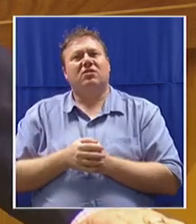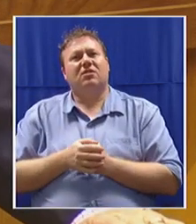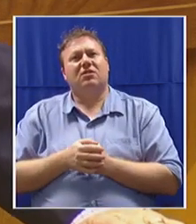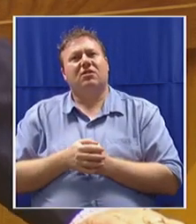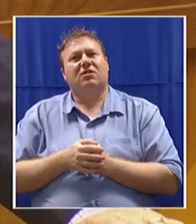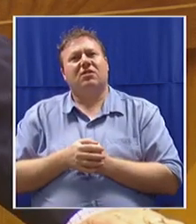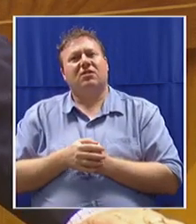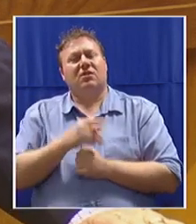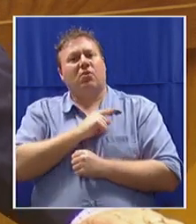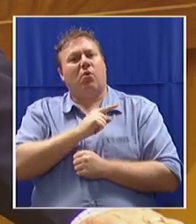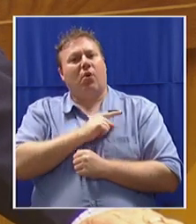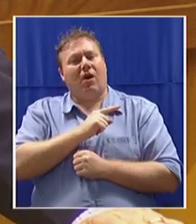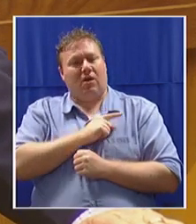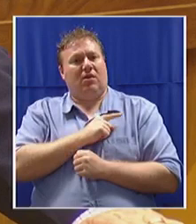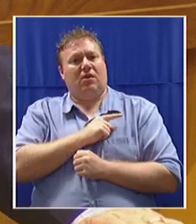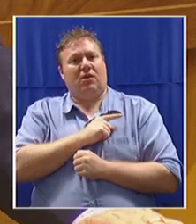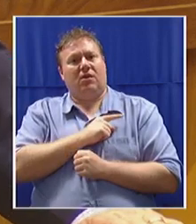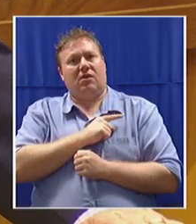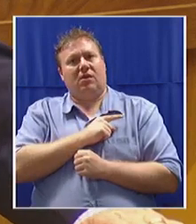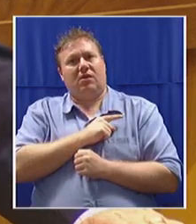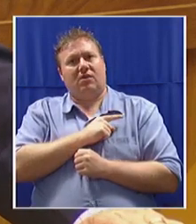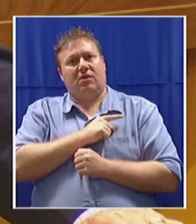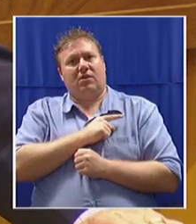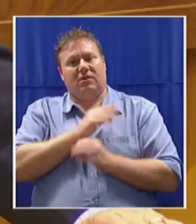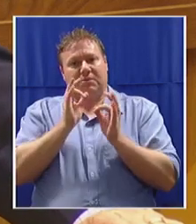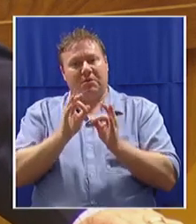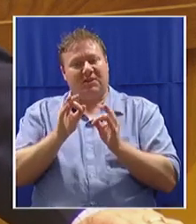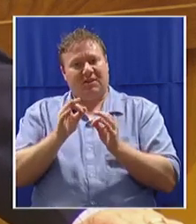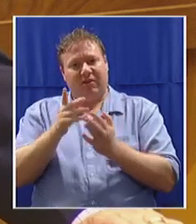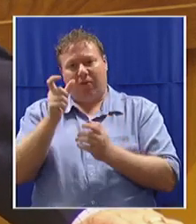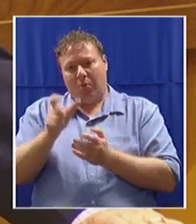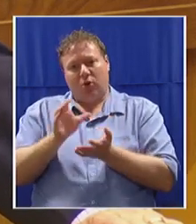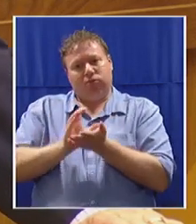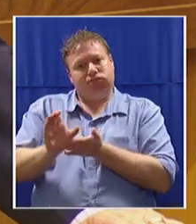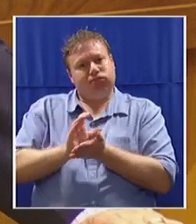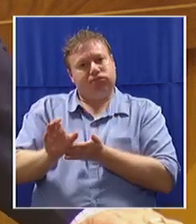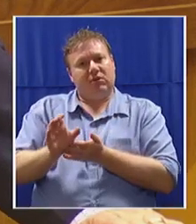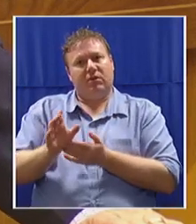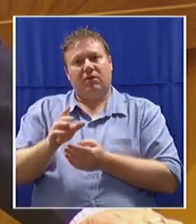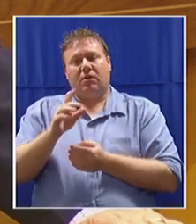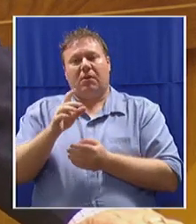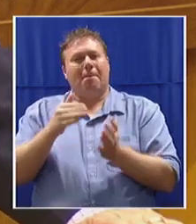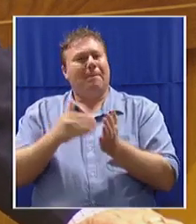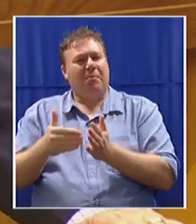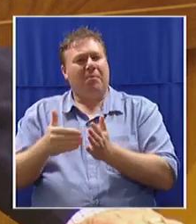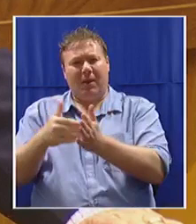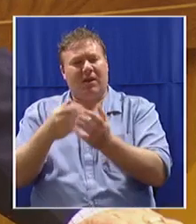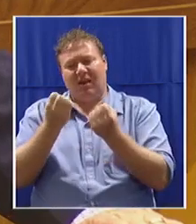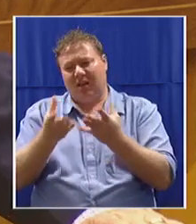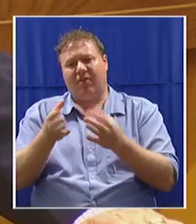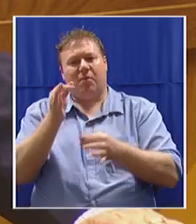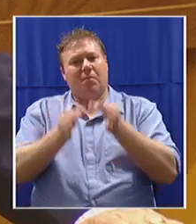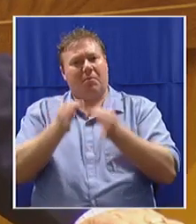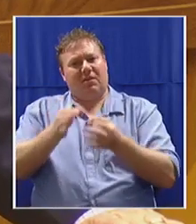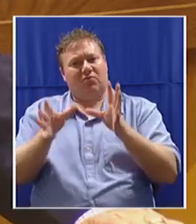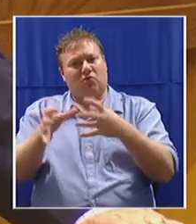'n bepaalde skenker miljoene rande gee vir 'n bepaalde politieke party wat die regering van die